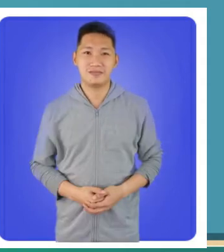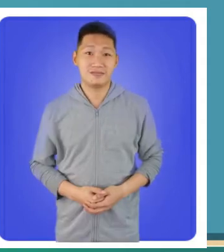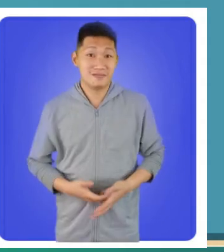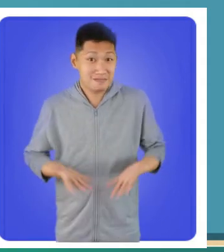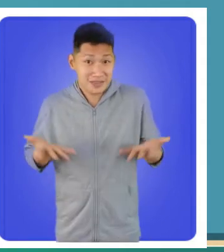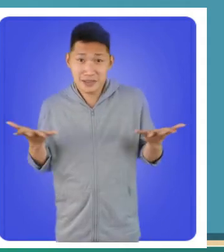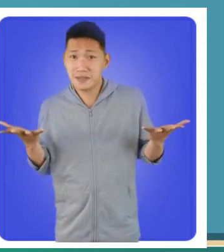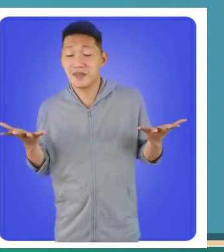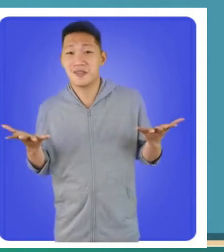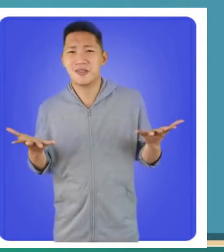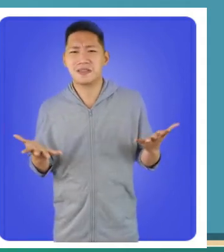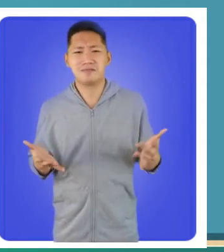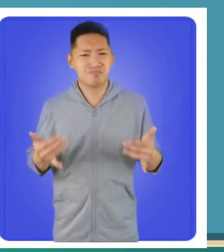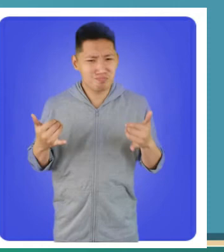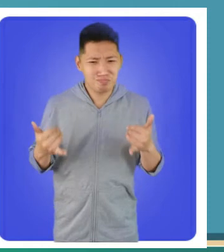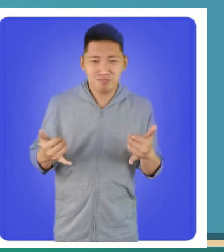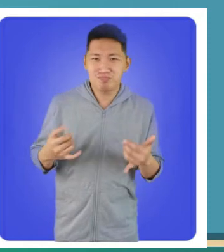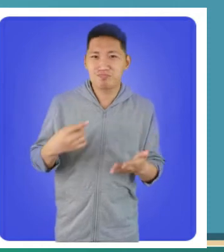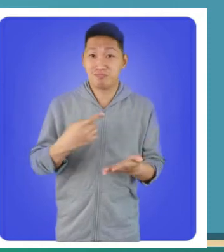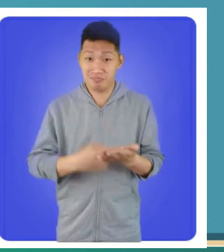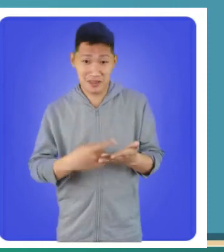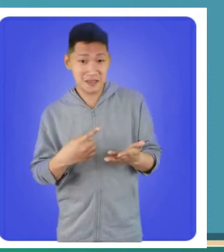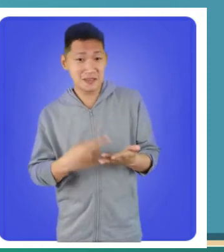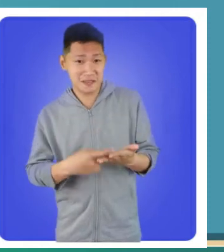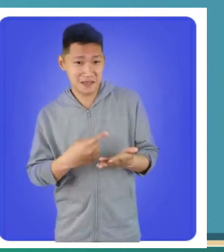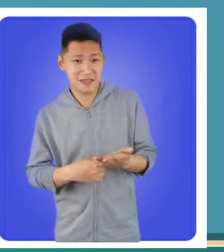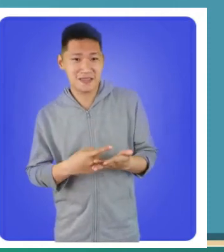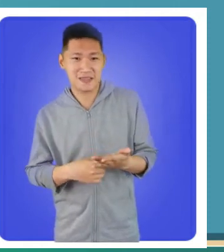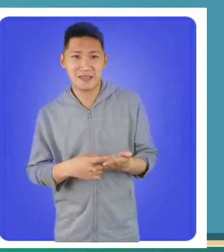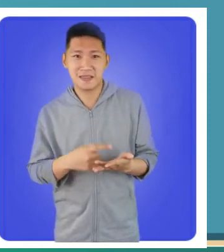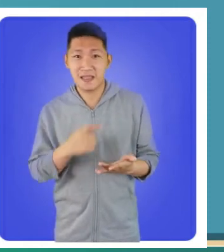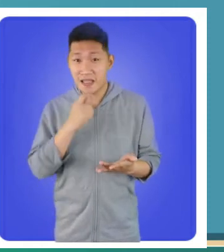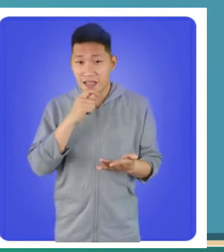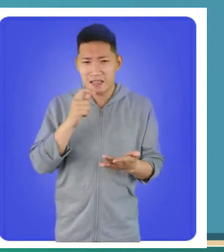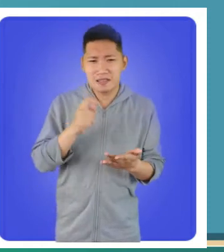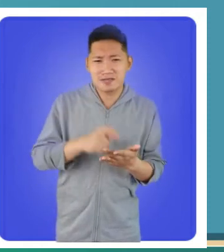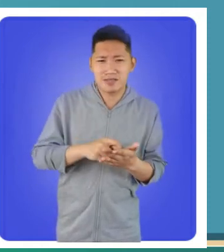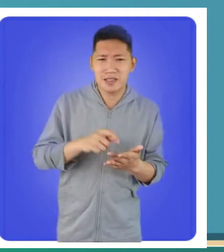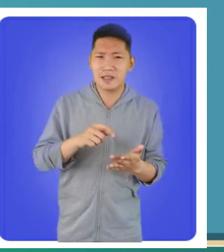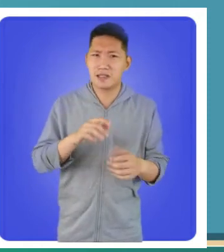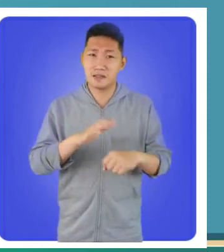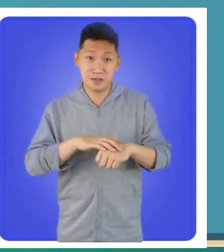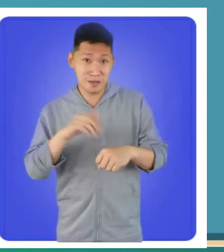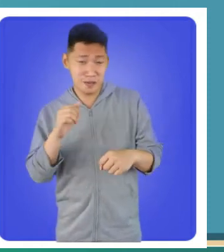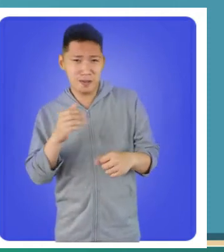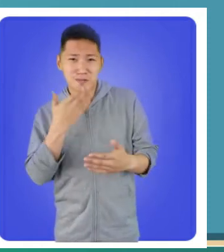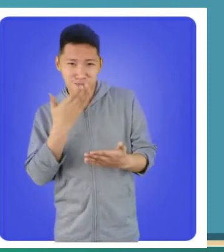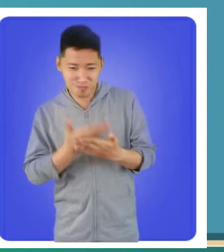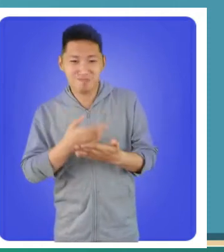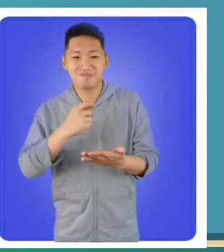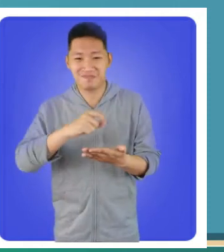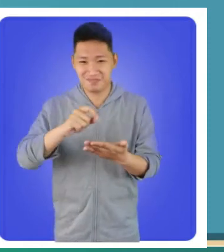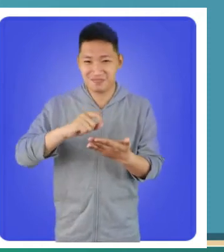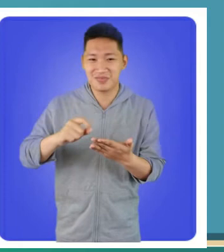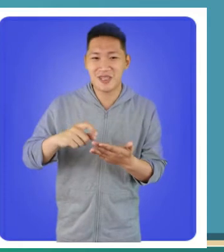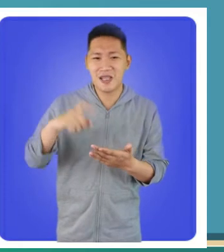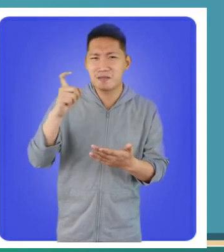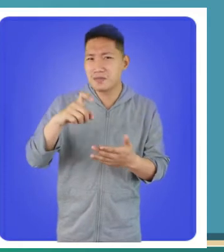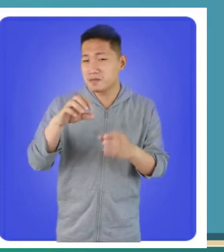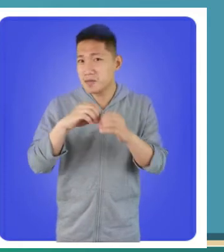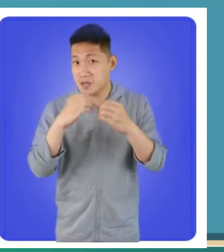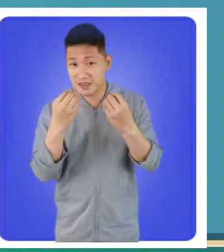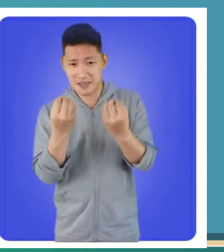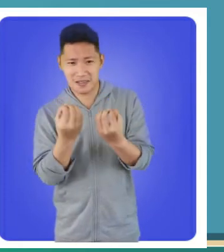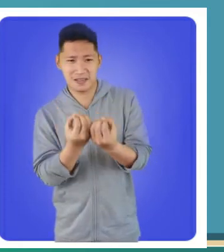And so, to sum up our today's discussion, for a text to be considered well-written, it must